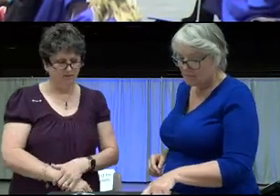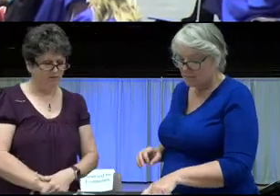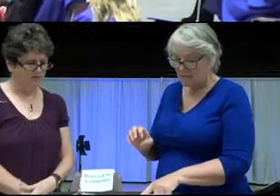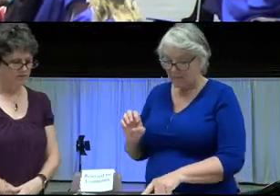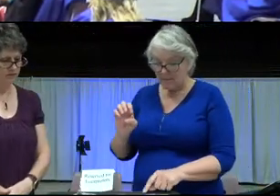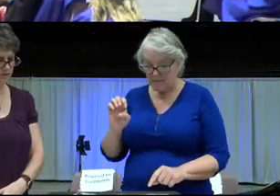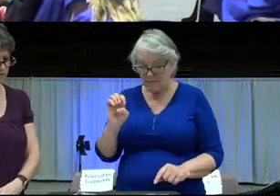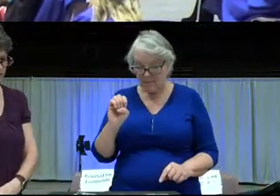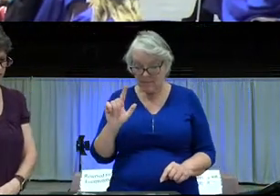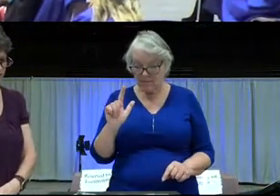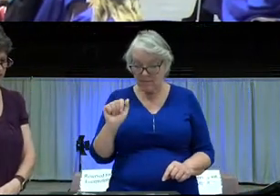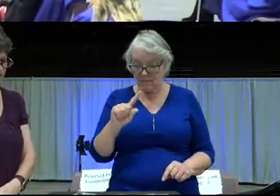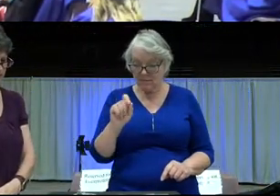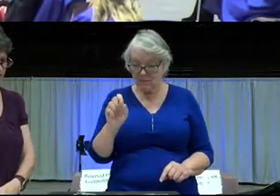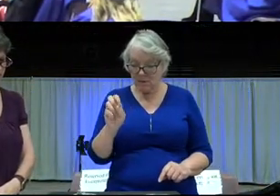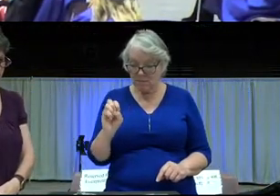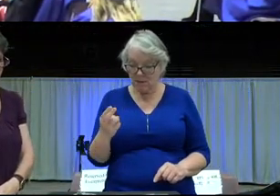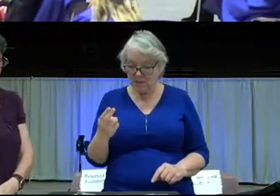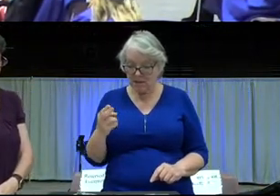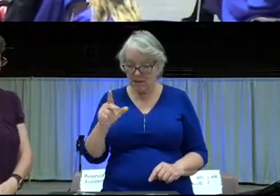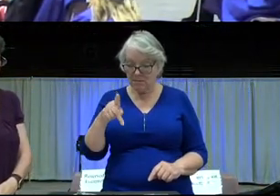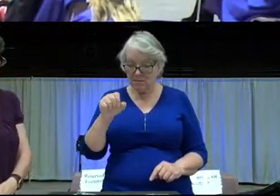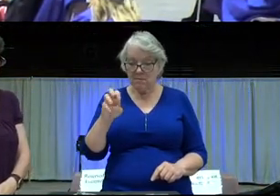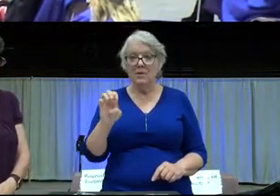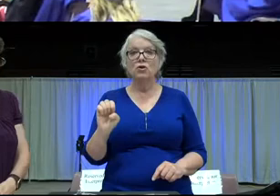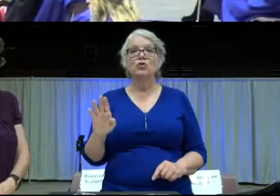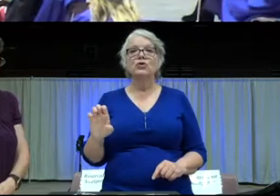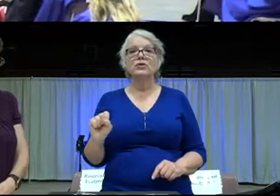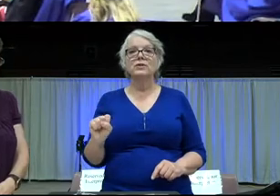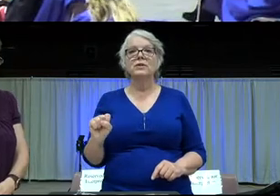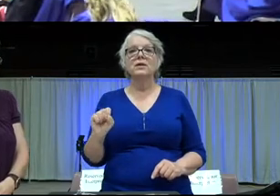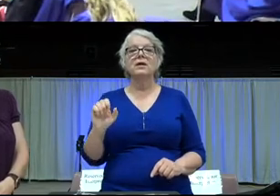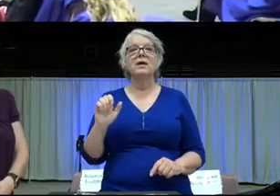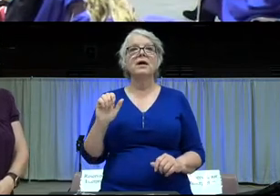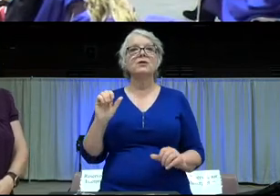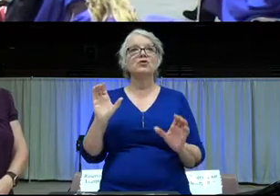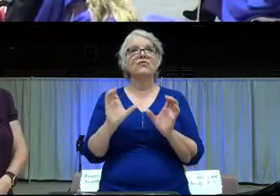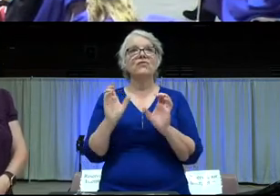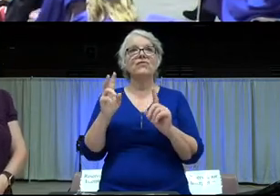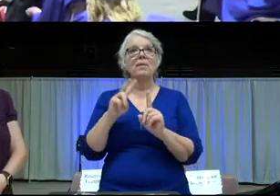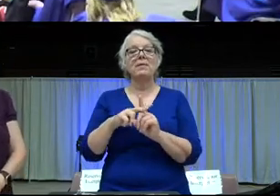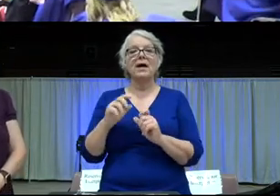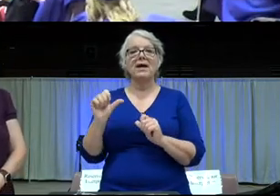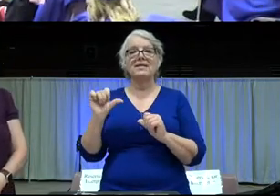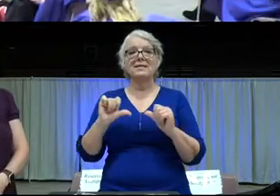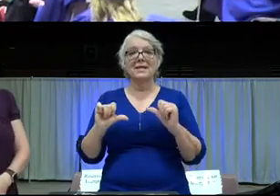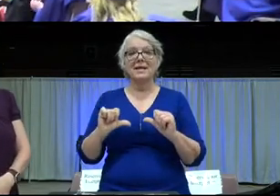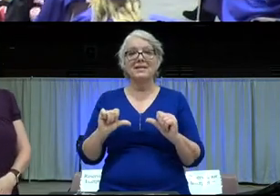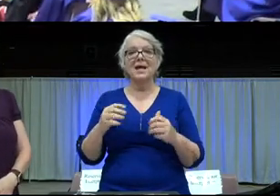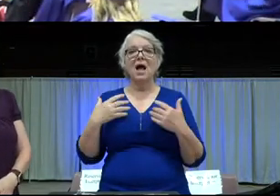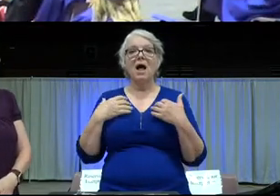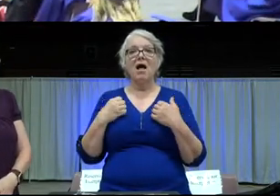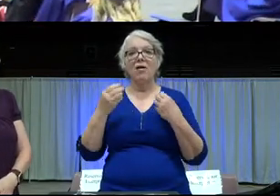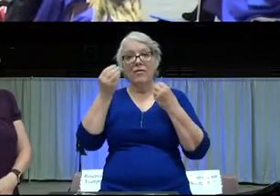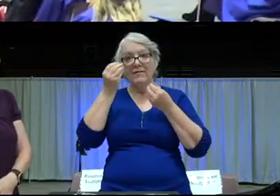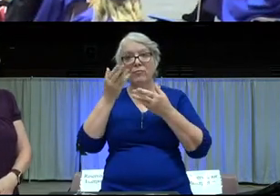Elizabeth Christine Pierce, Certificate of Applied Science, Health Information Coding Specialist.